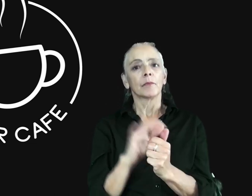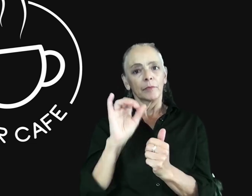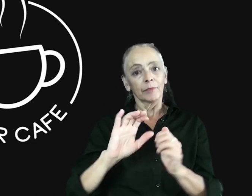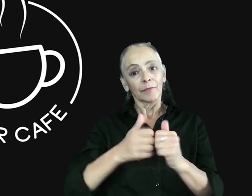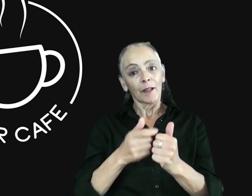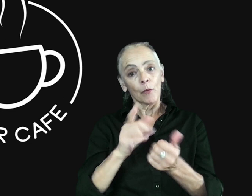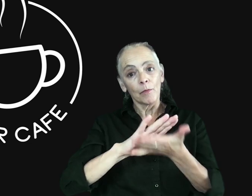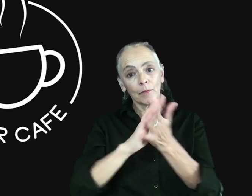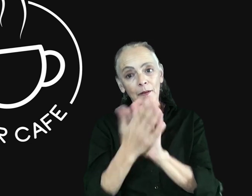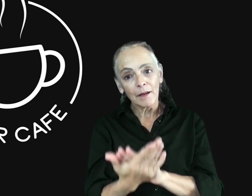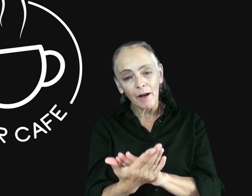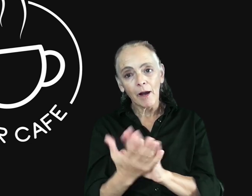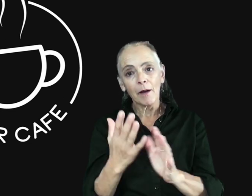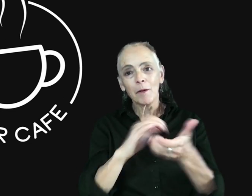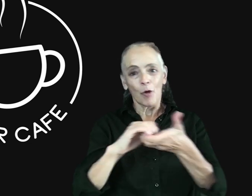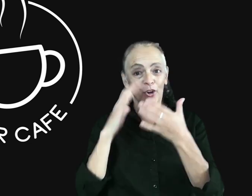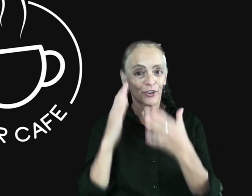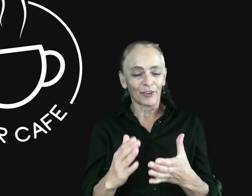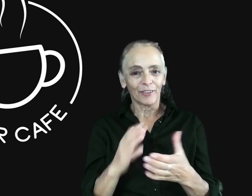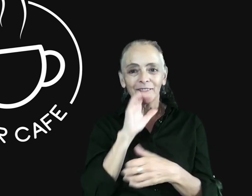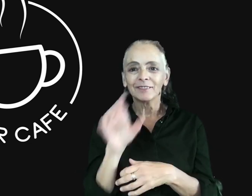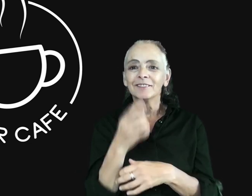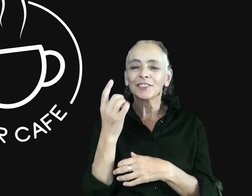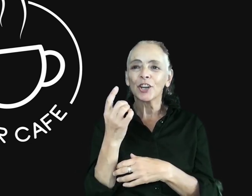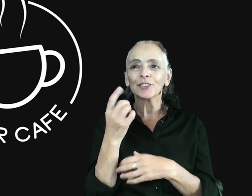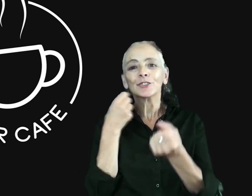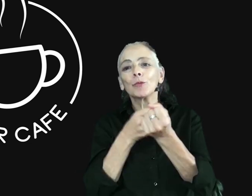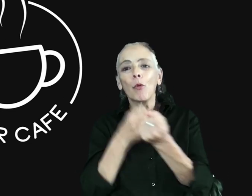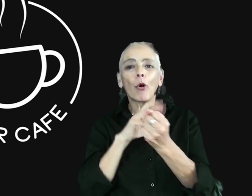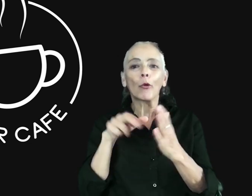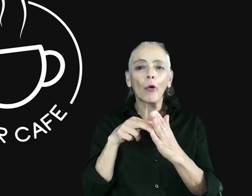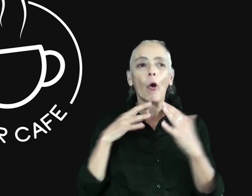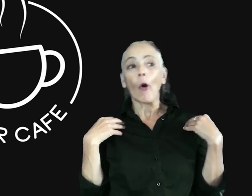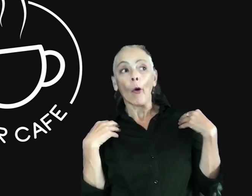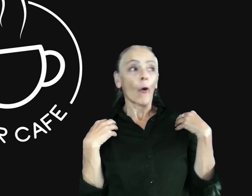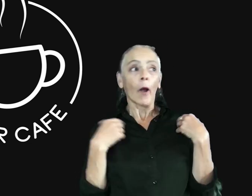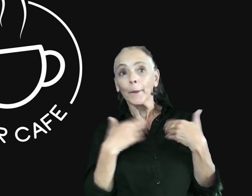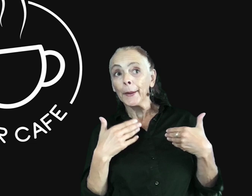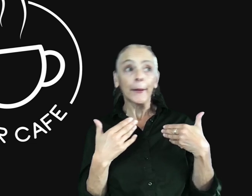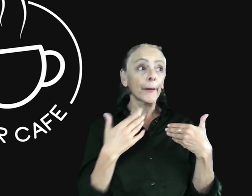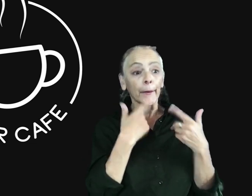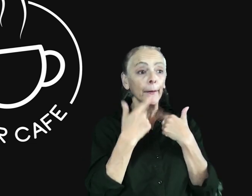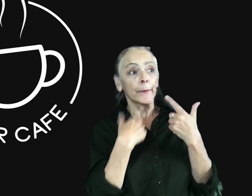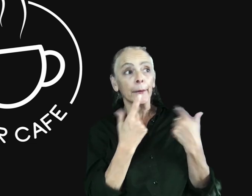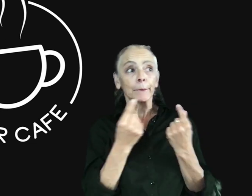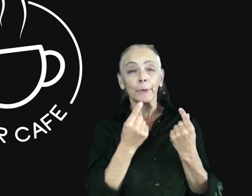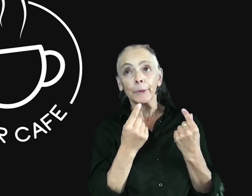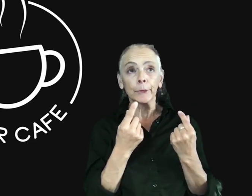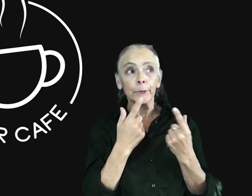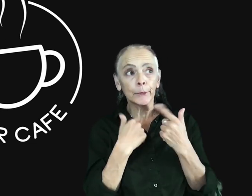becoming that a partner right you're not just becoming this like support role where it's like okay here i am tell me what to do tell me what to